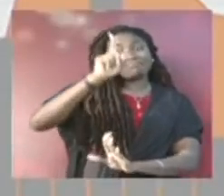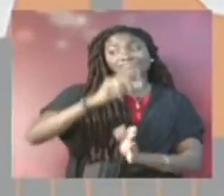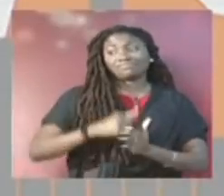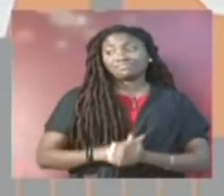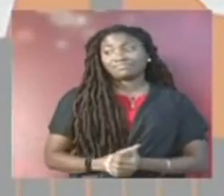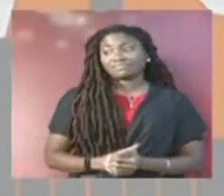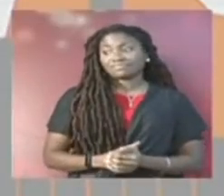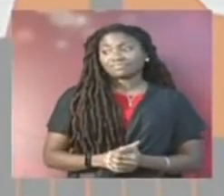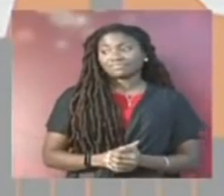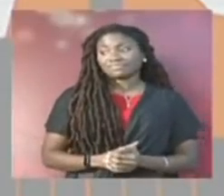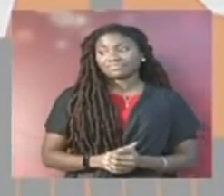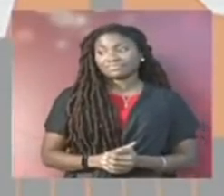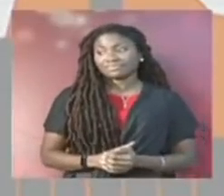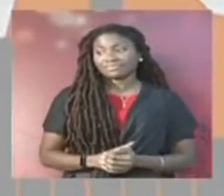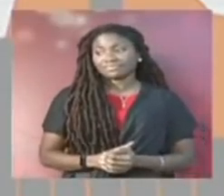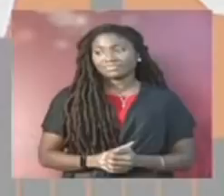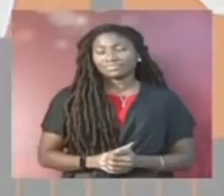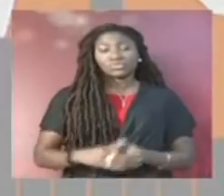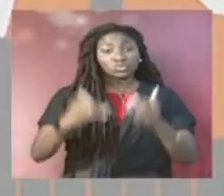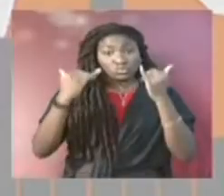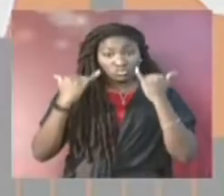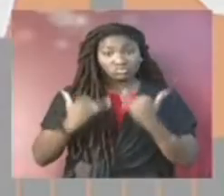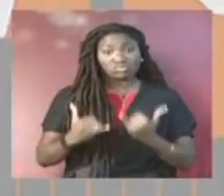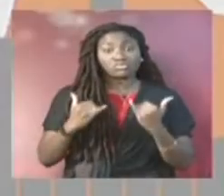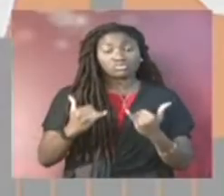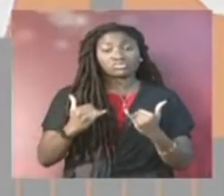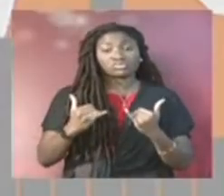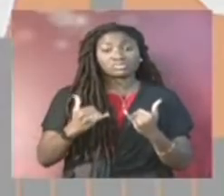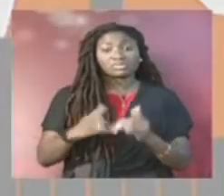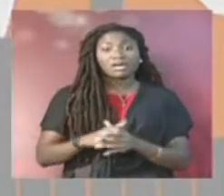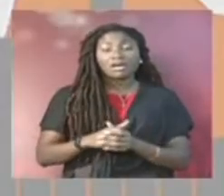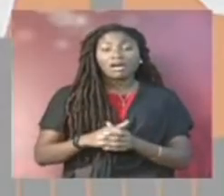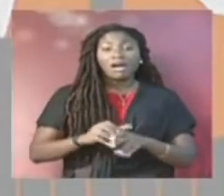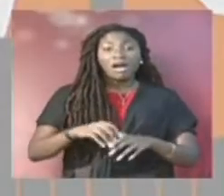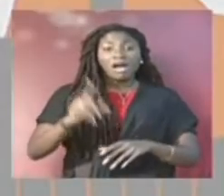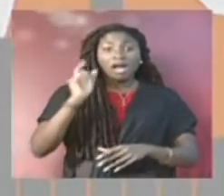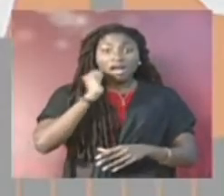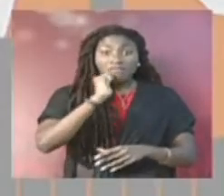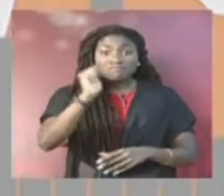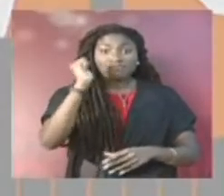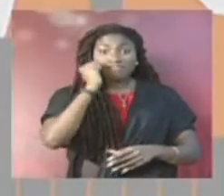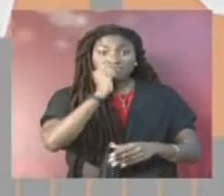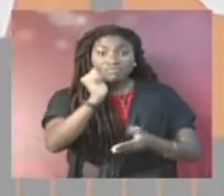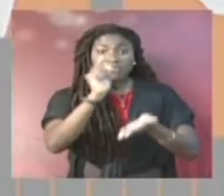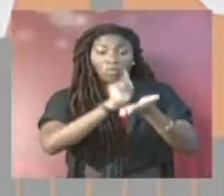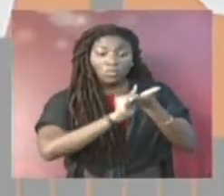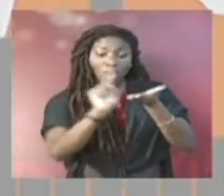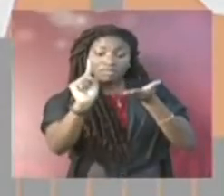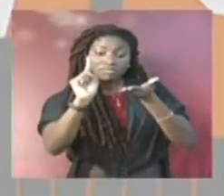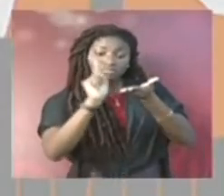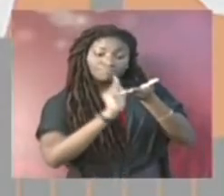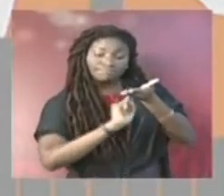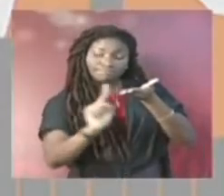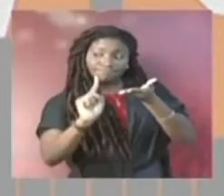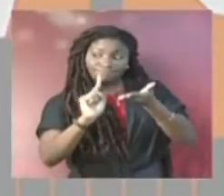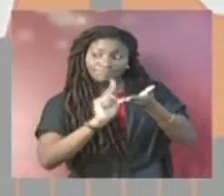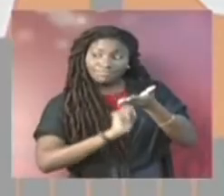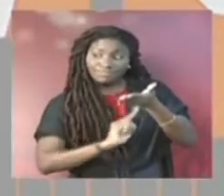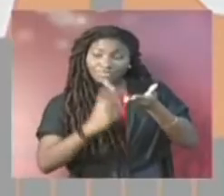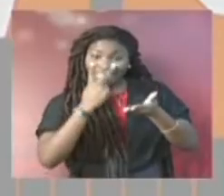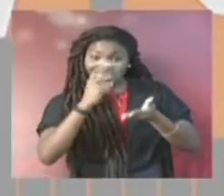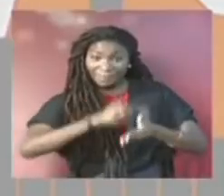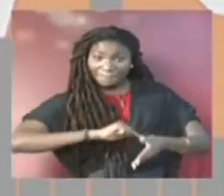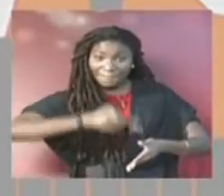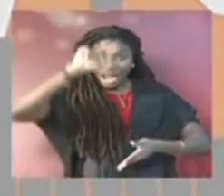that on the proportion of people testing positive. We see again, week by week, those bars getting taller, the colorful